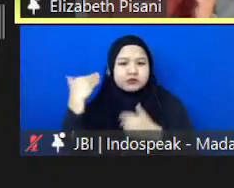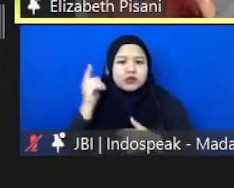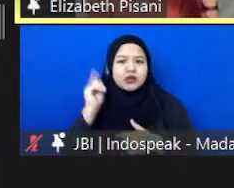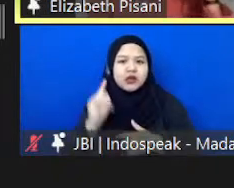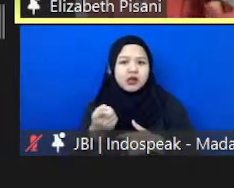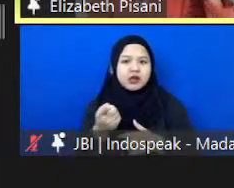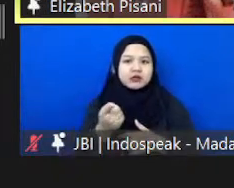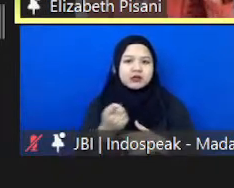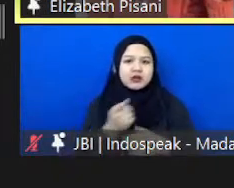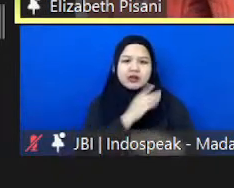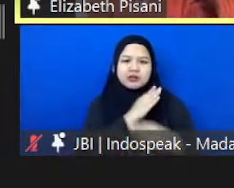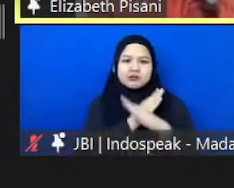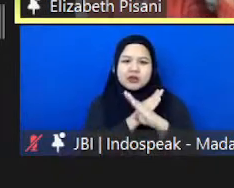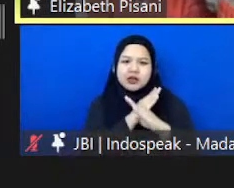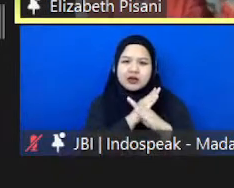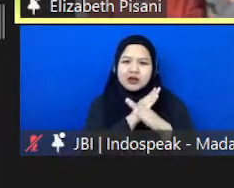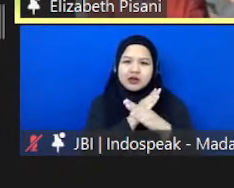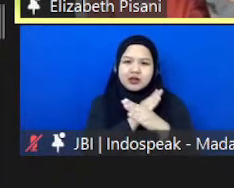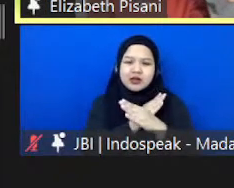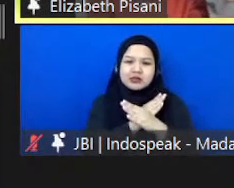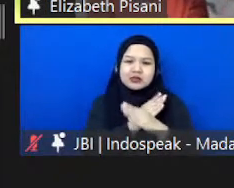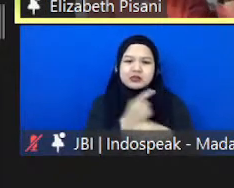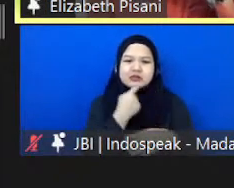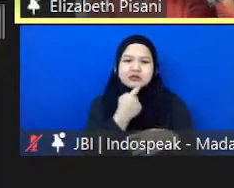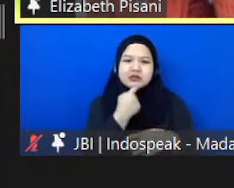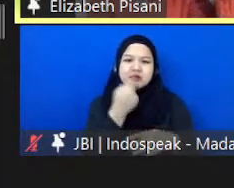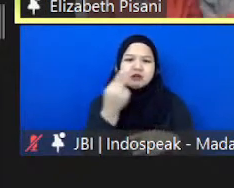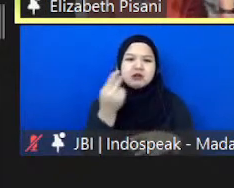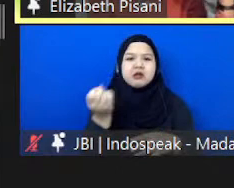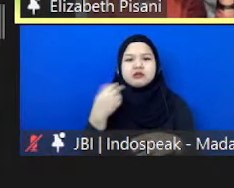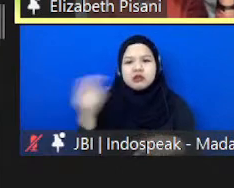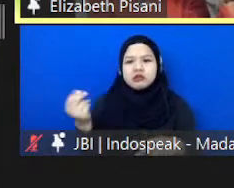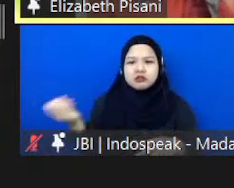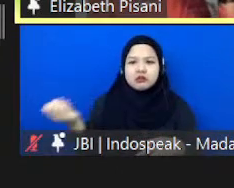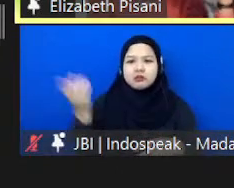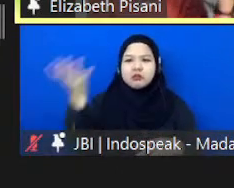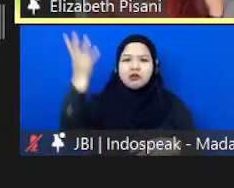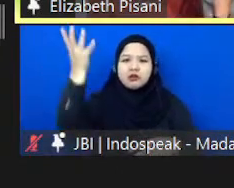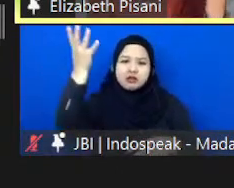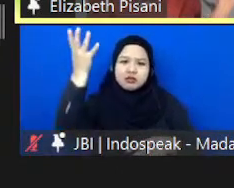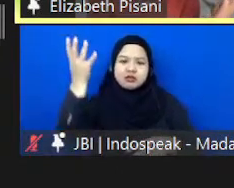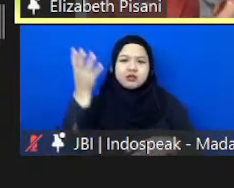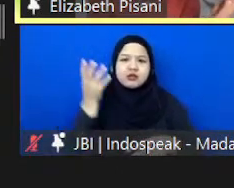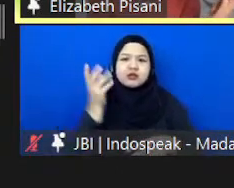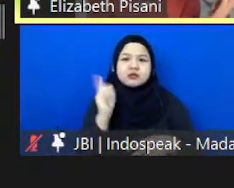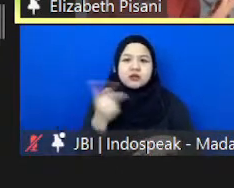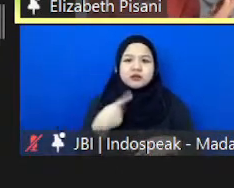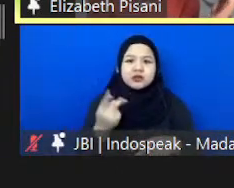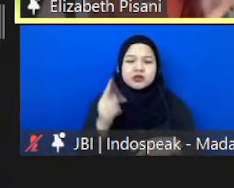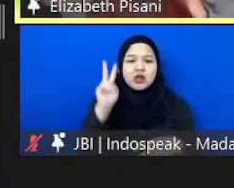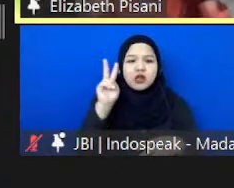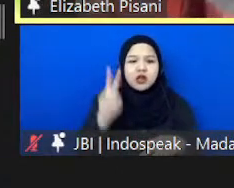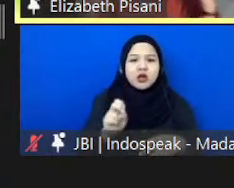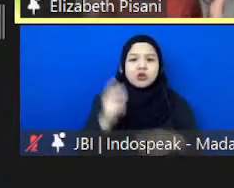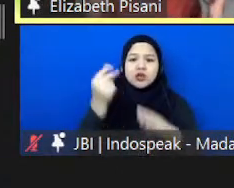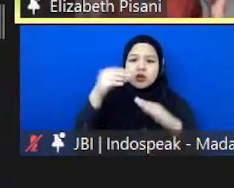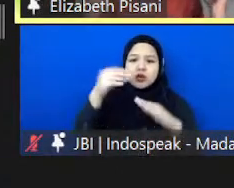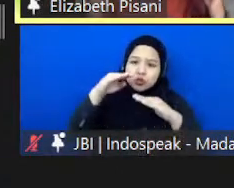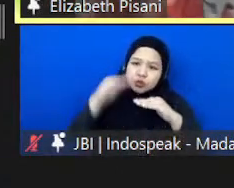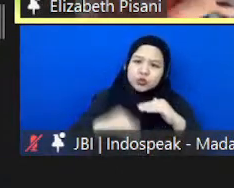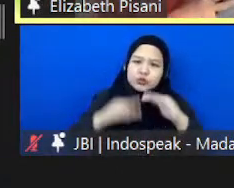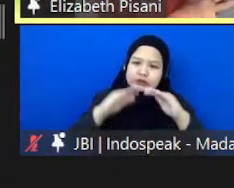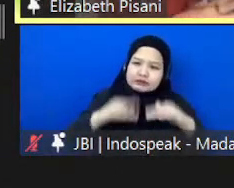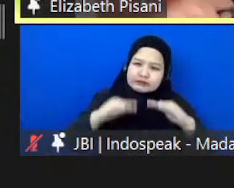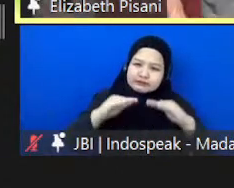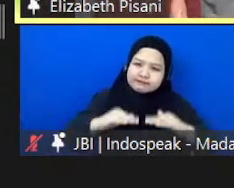rhetorics about prices are too high. Let's cut the deficit because we've got to bring prices down. So which is true?